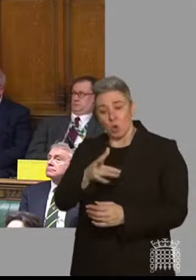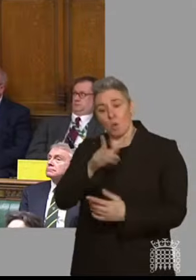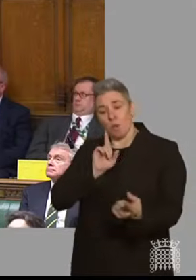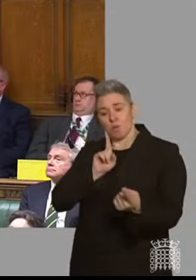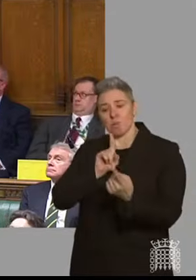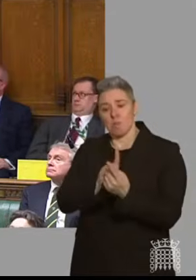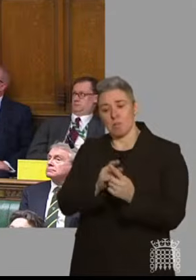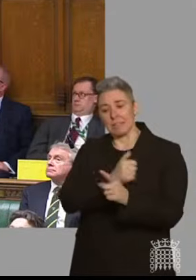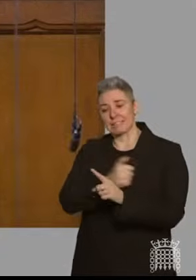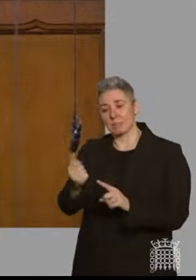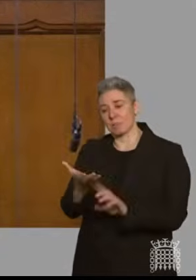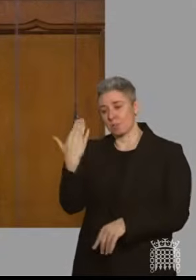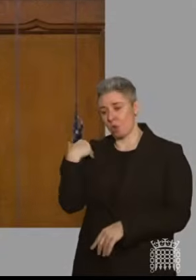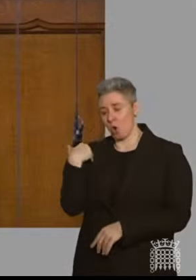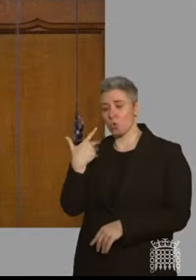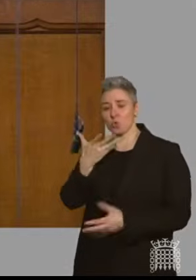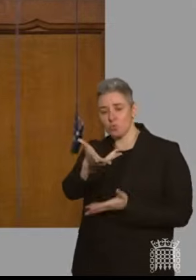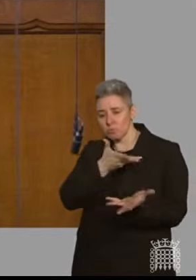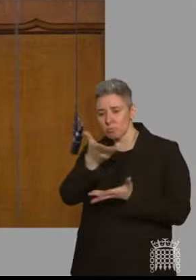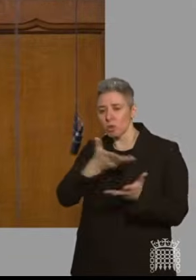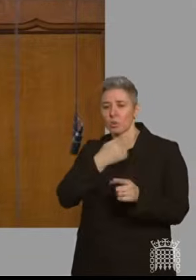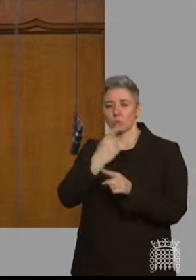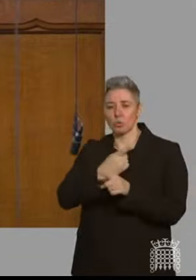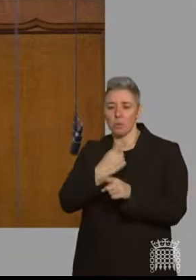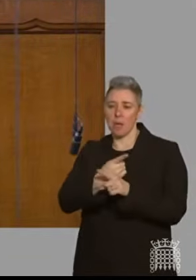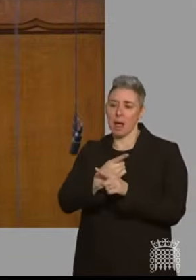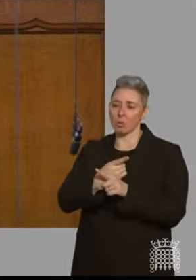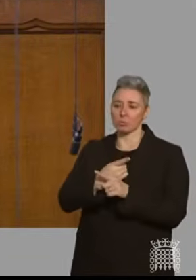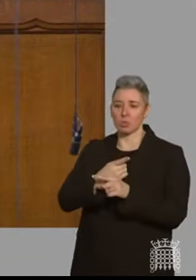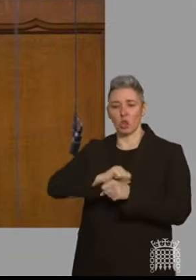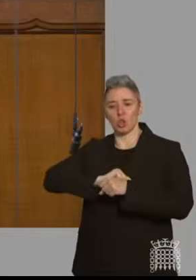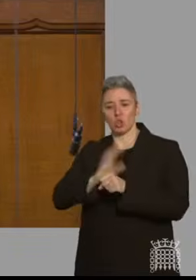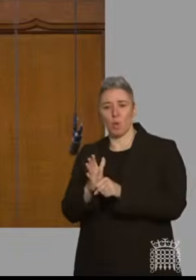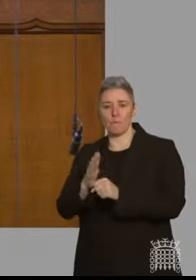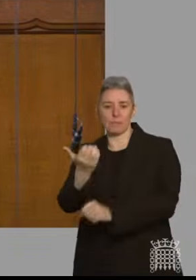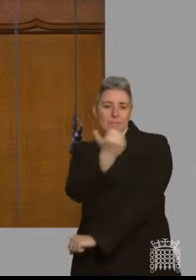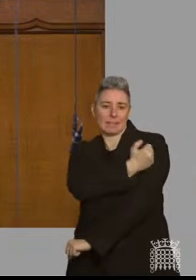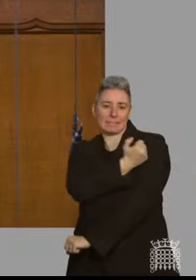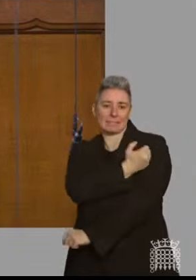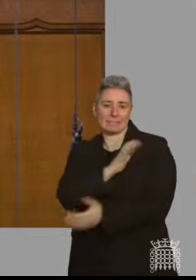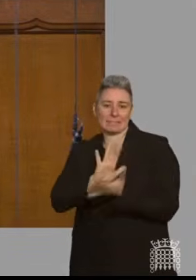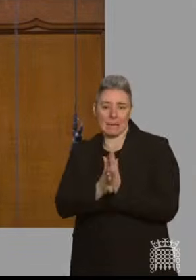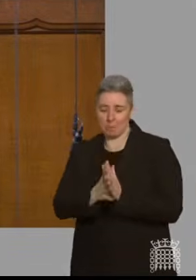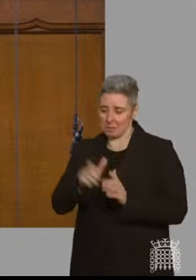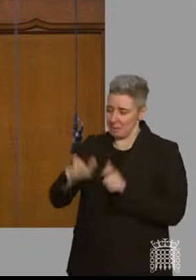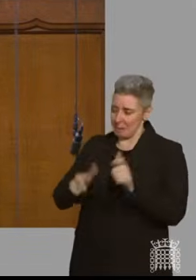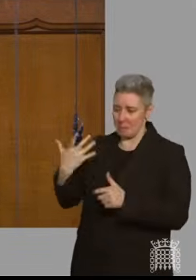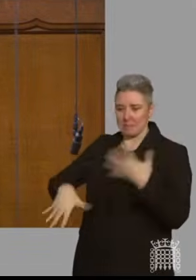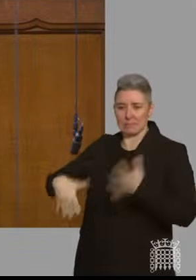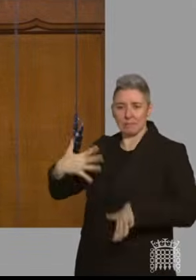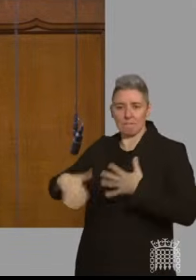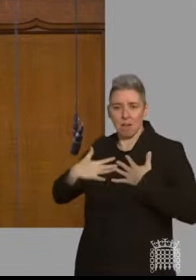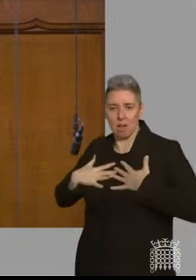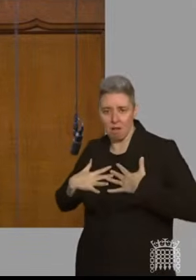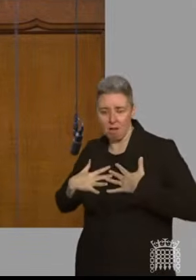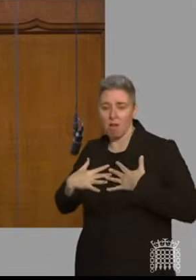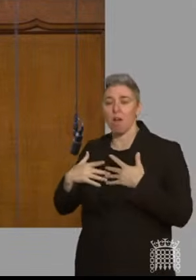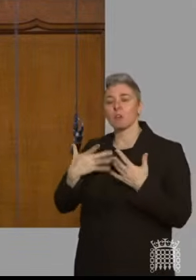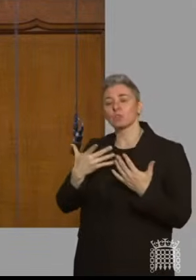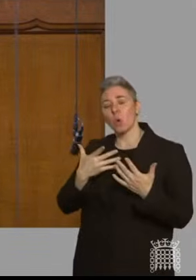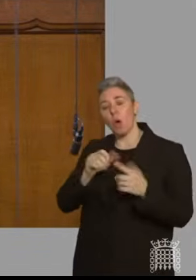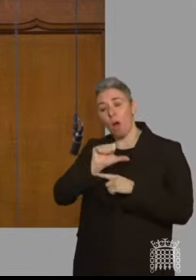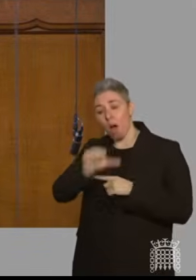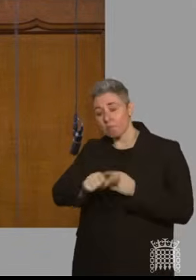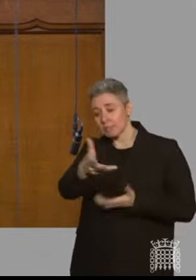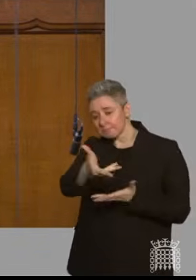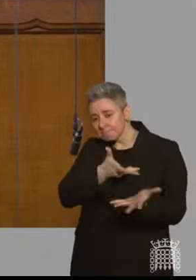vaccine damage. And may I ask him, following that discussion and his very sympathetic response during the